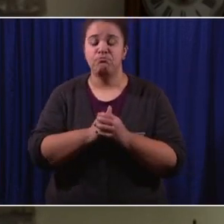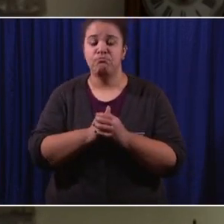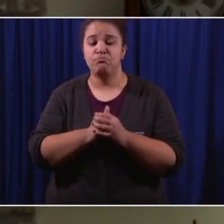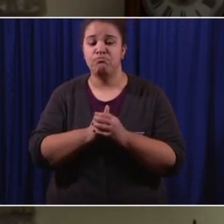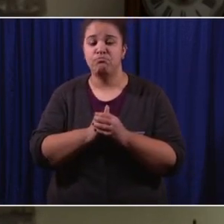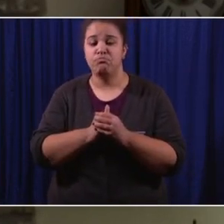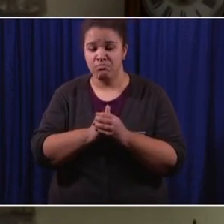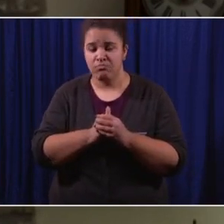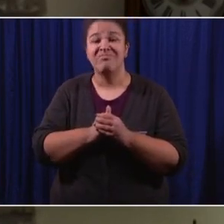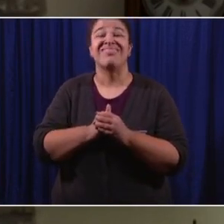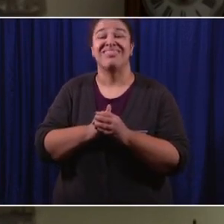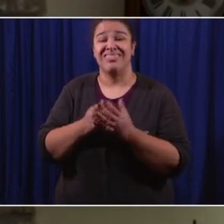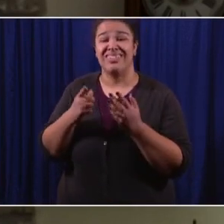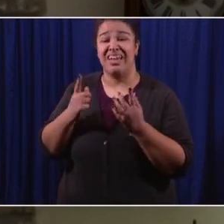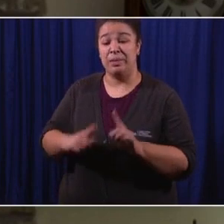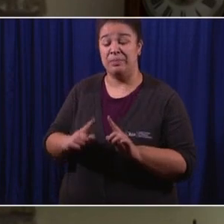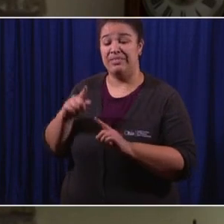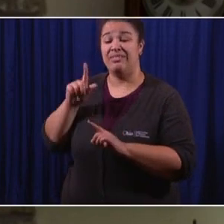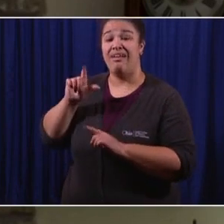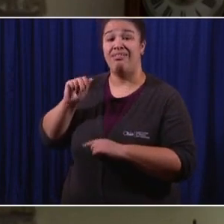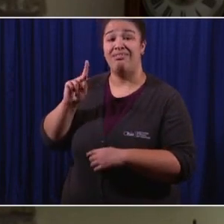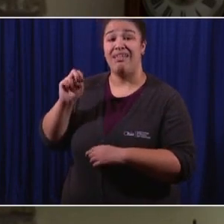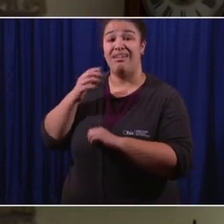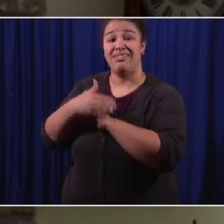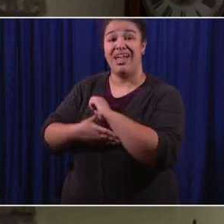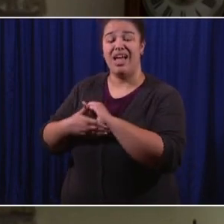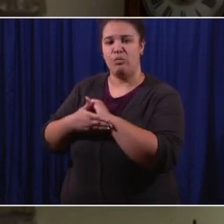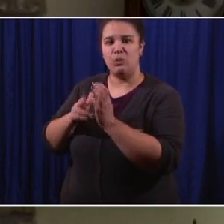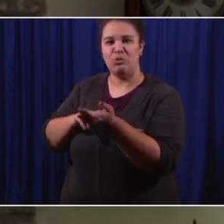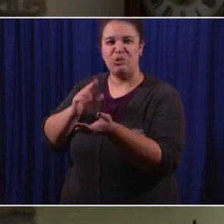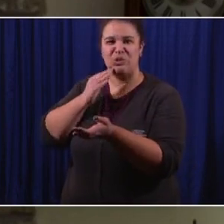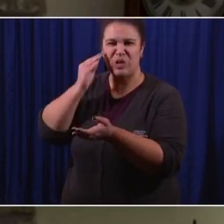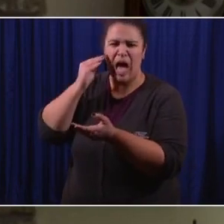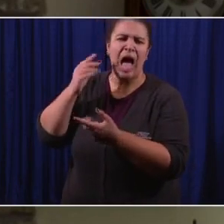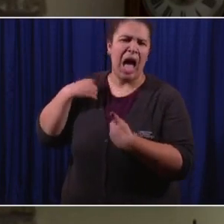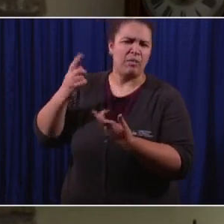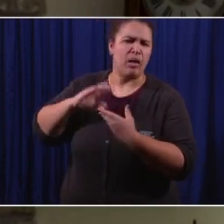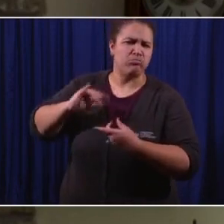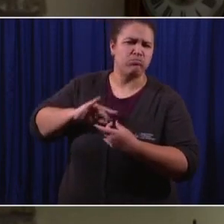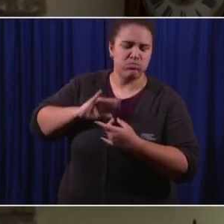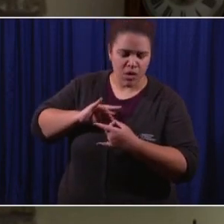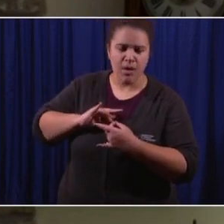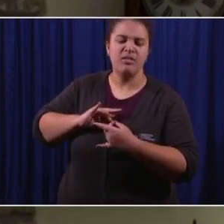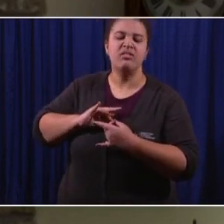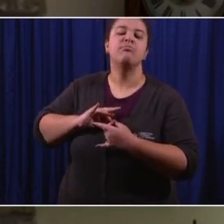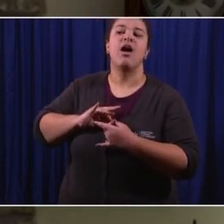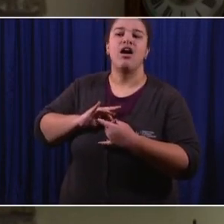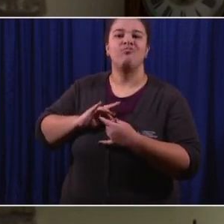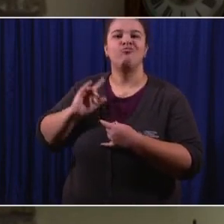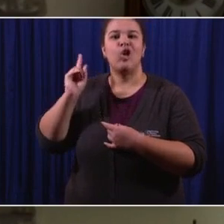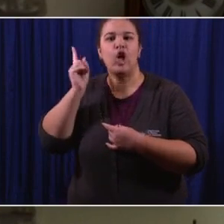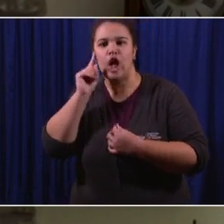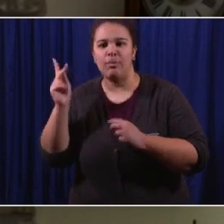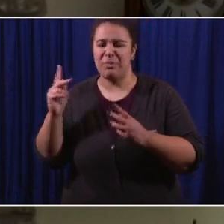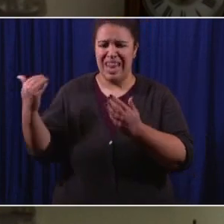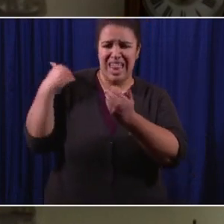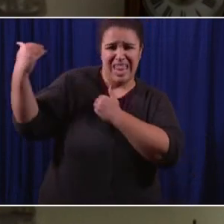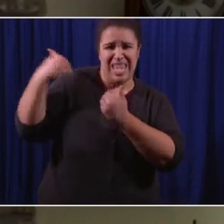one nursing home specifically in Lake County, but I've, started to receive complaints and other relatives reaching